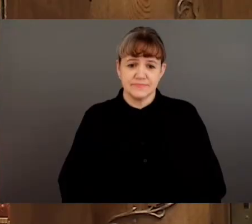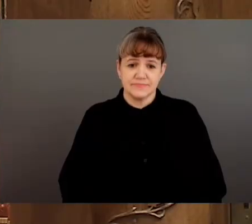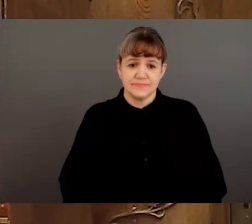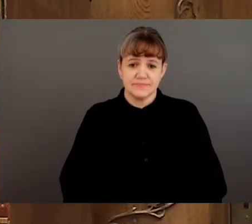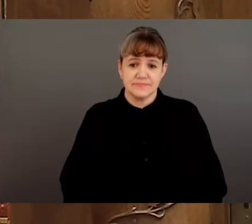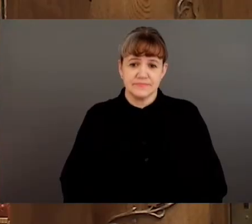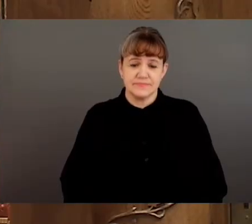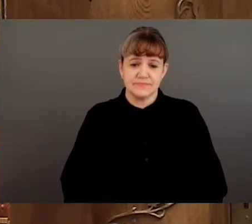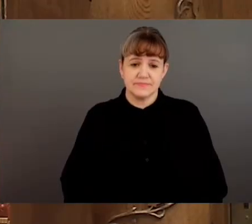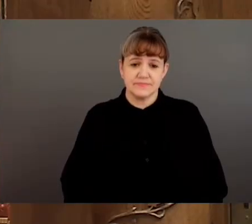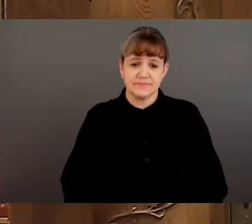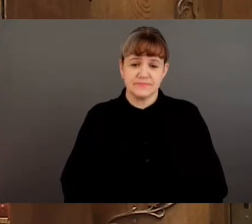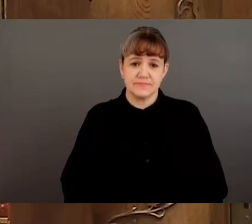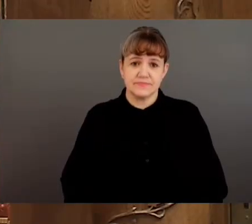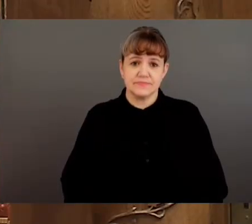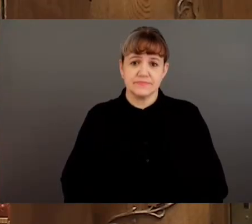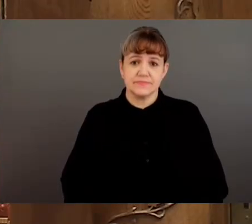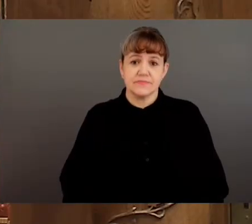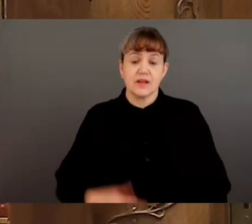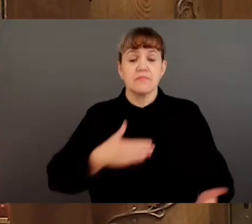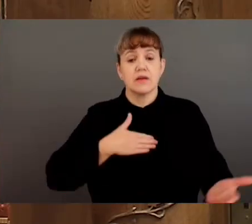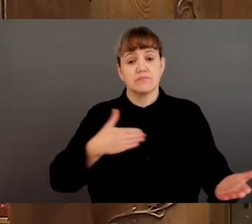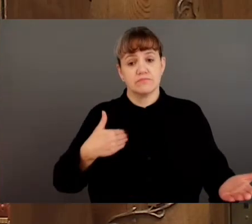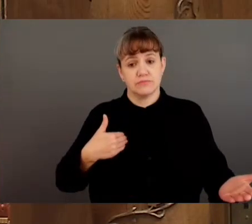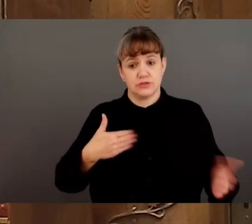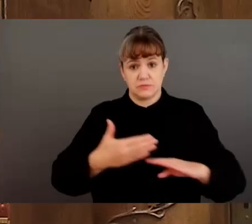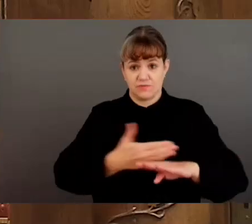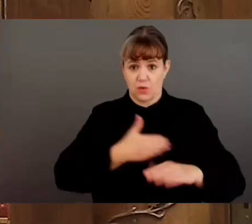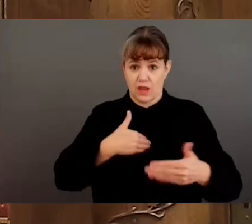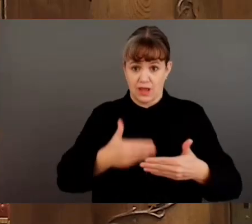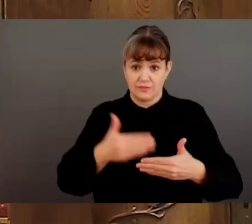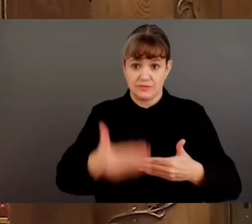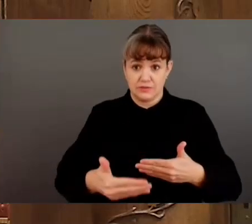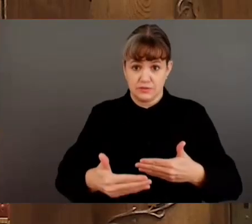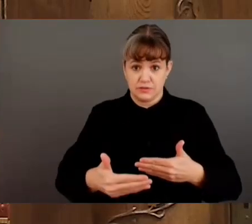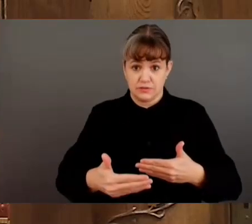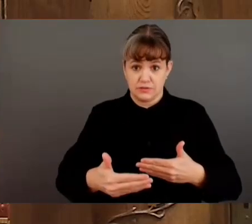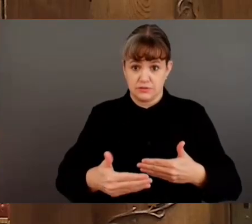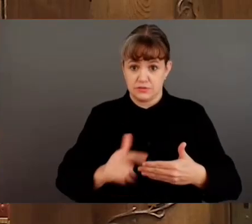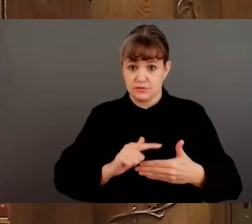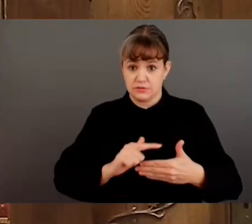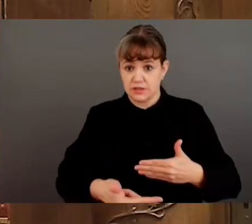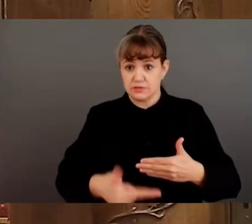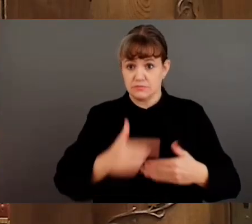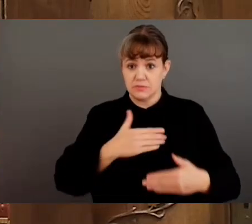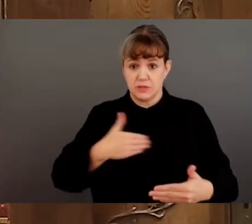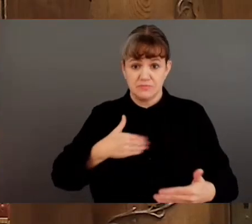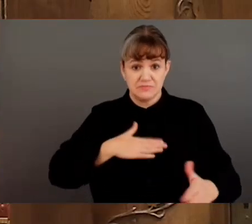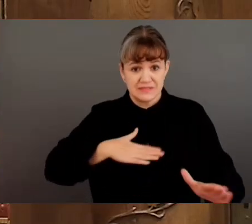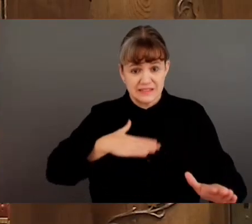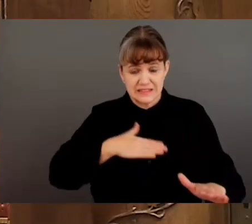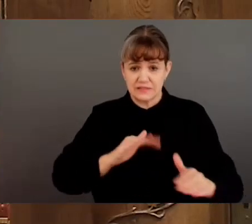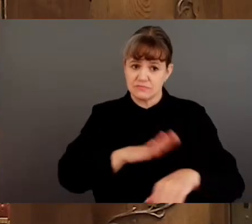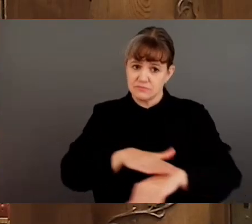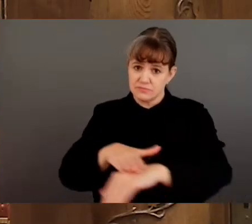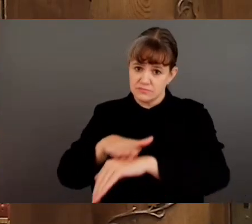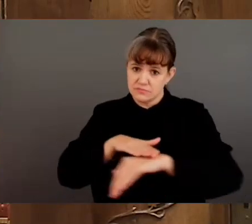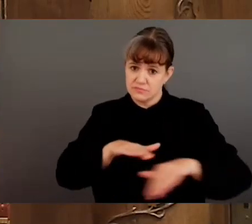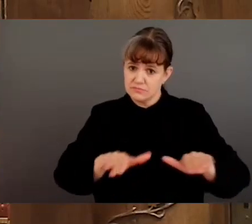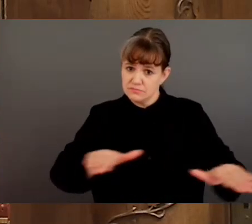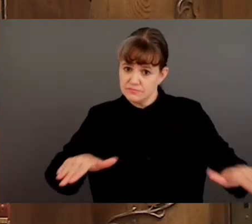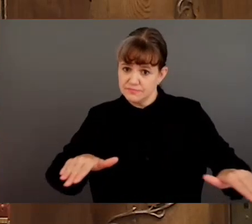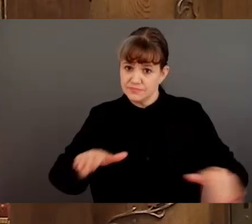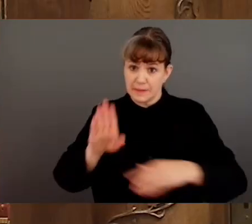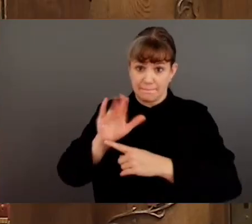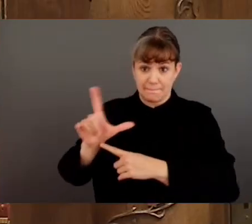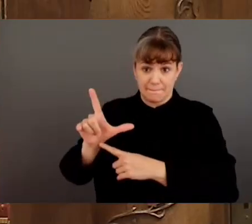Members, before I recognize the next member, just a caution to members, that bill is in front of the House. People, if you want to